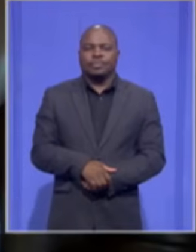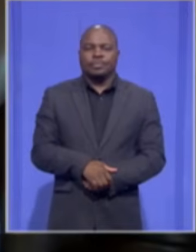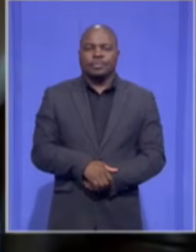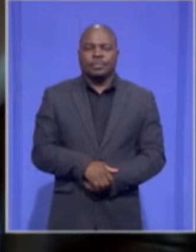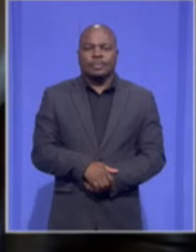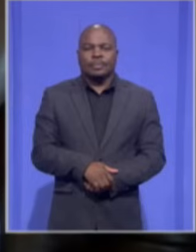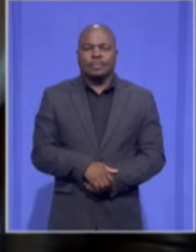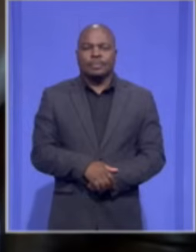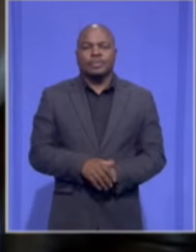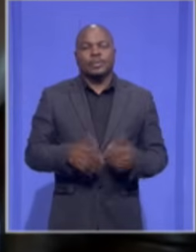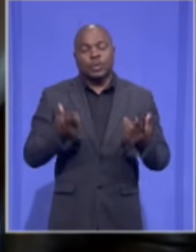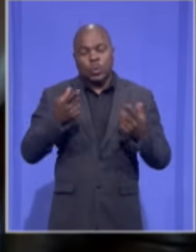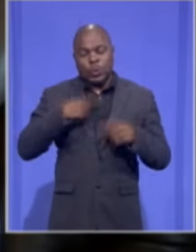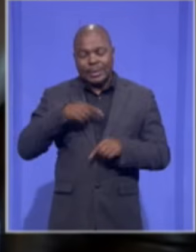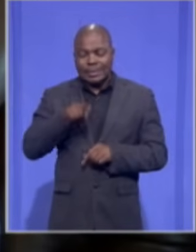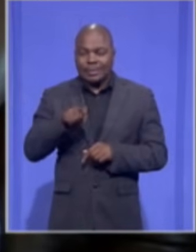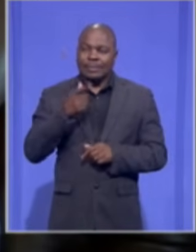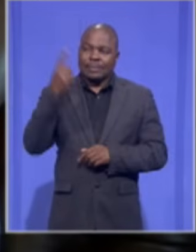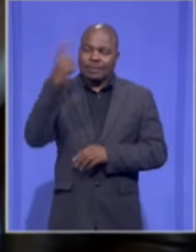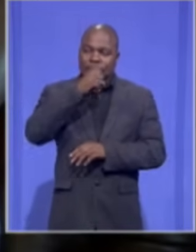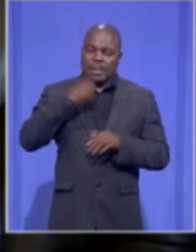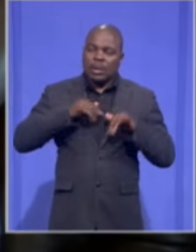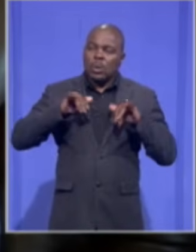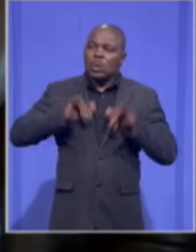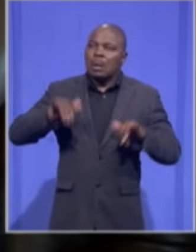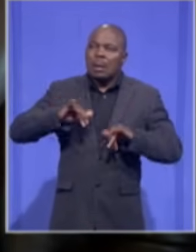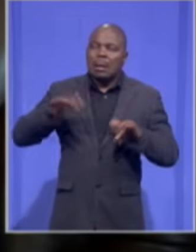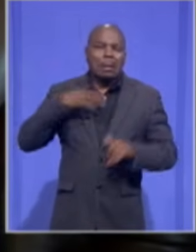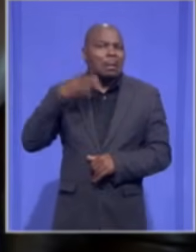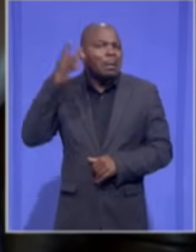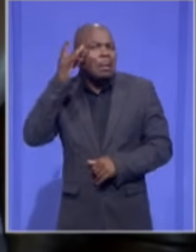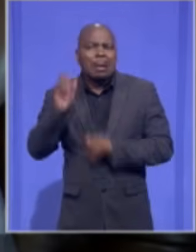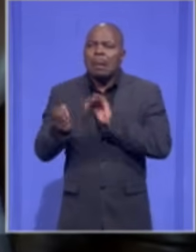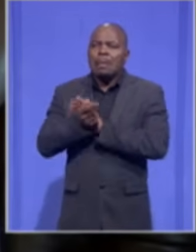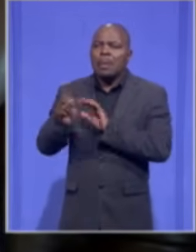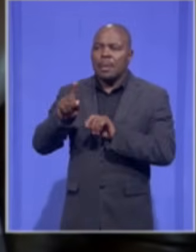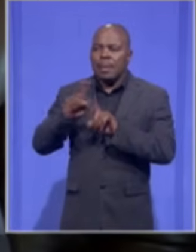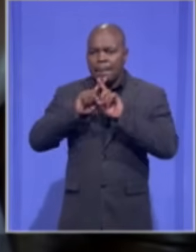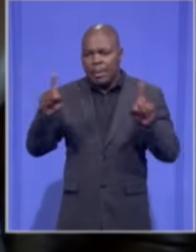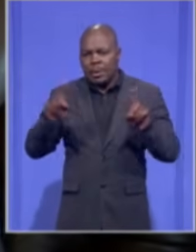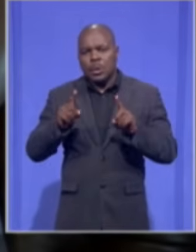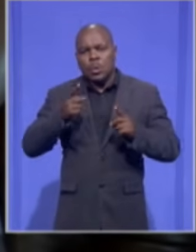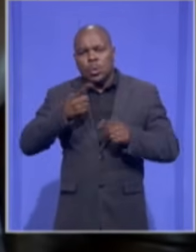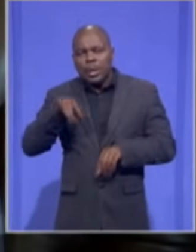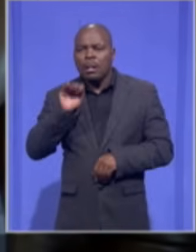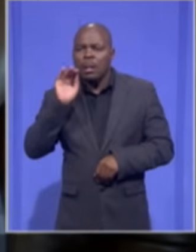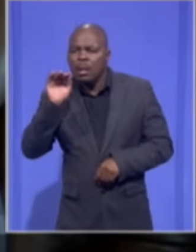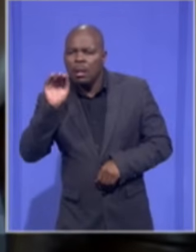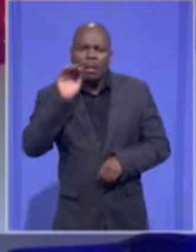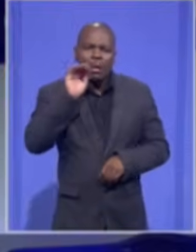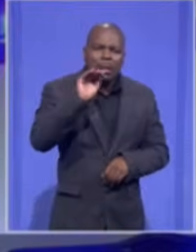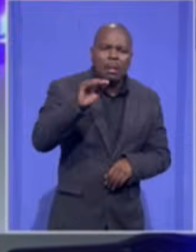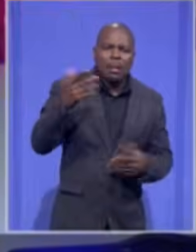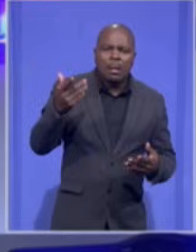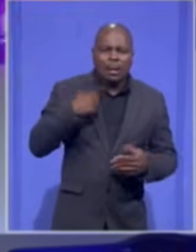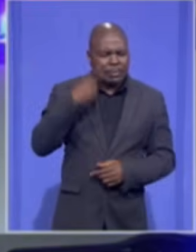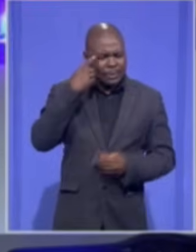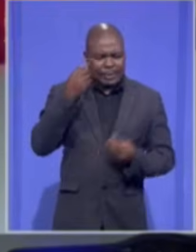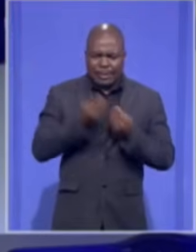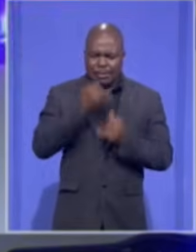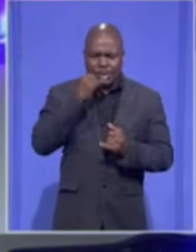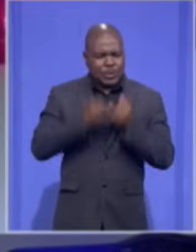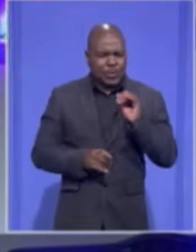We stay for that day re ementse go ka butlwa gore na go diragalang, but ha re phegela ka re something is wrong.